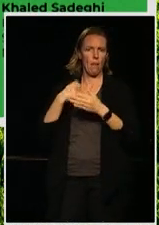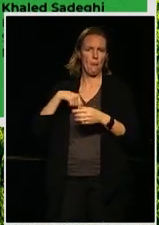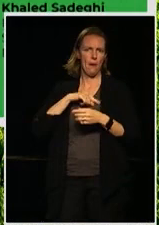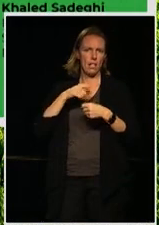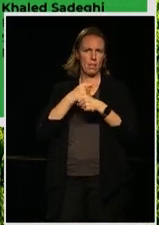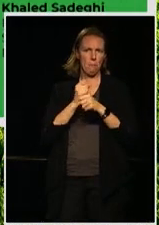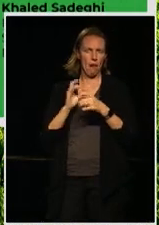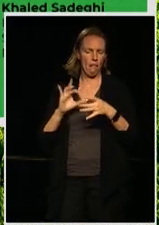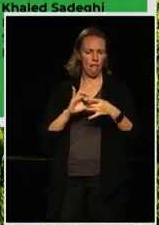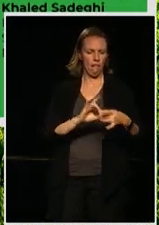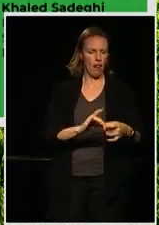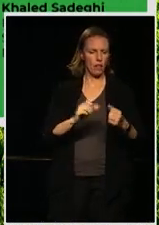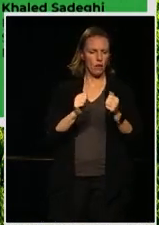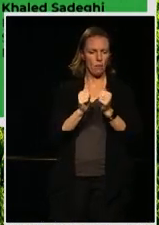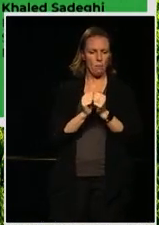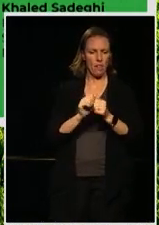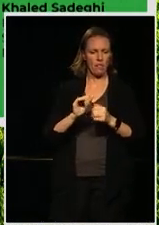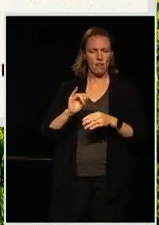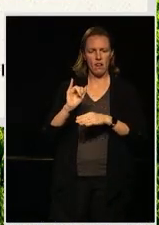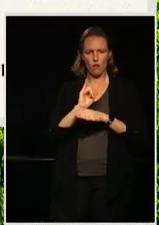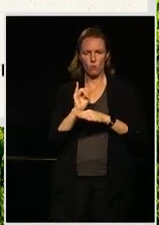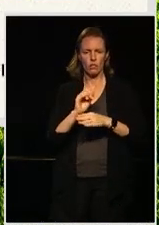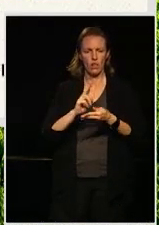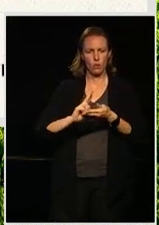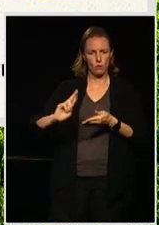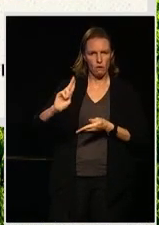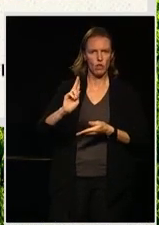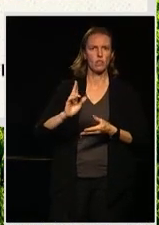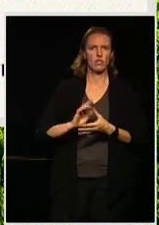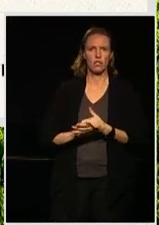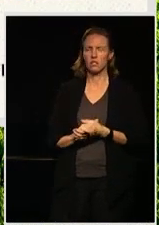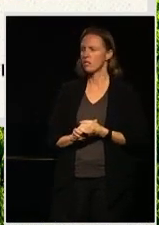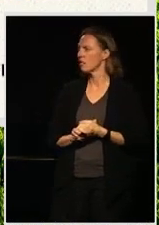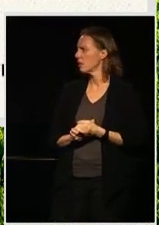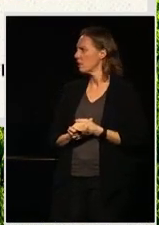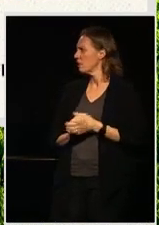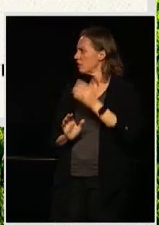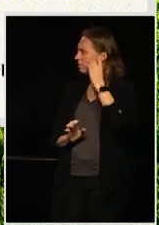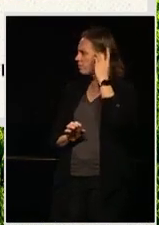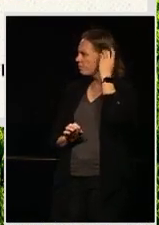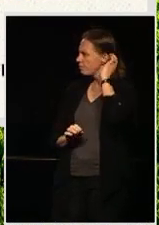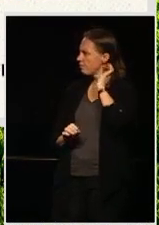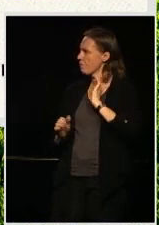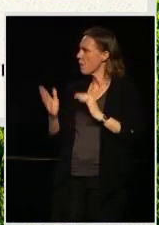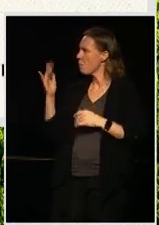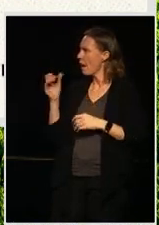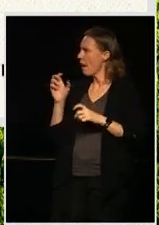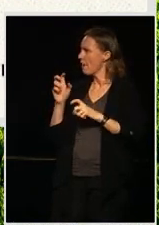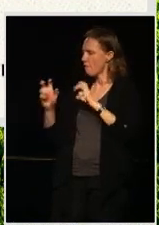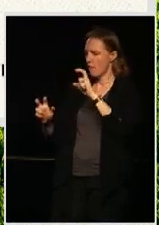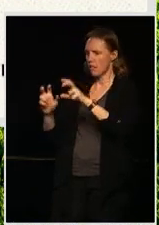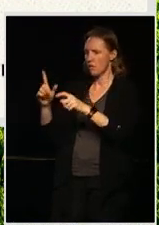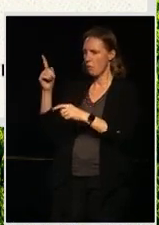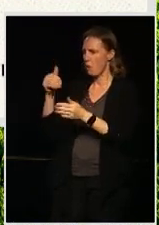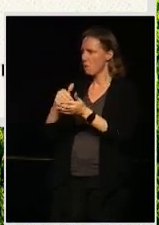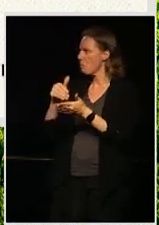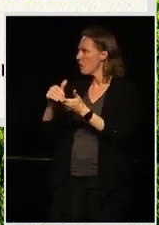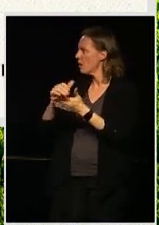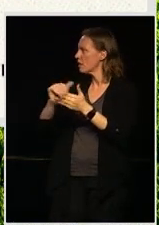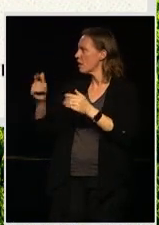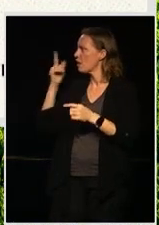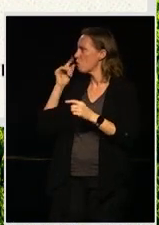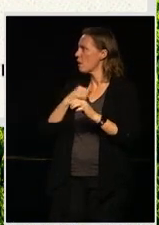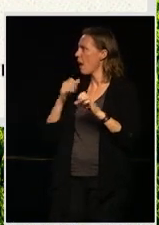between the industry and the university. By investing $1 million, we also been able to enter to